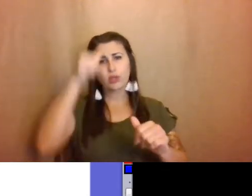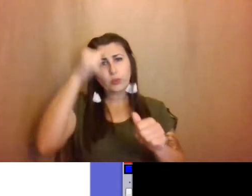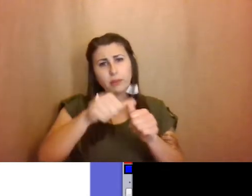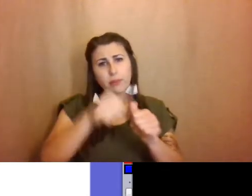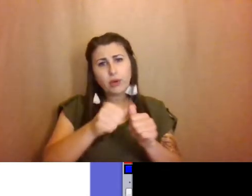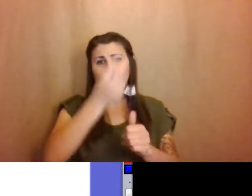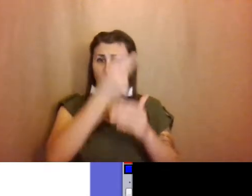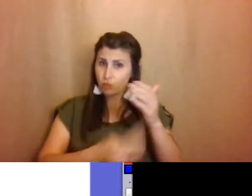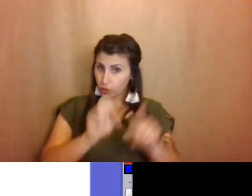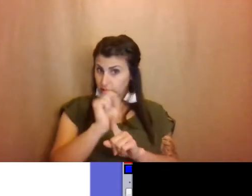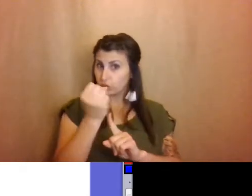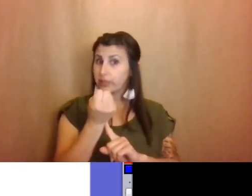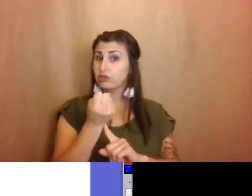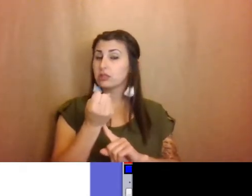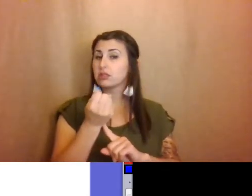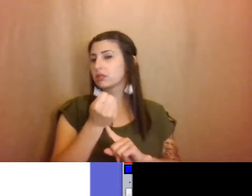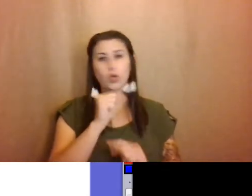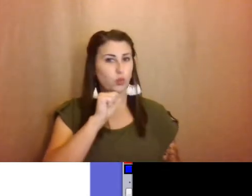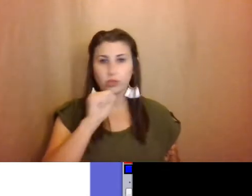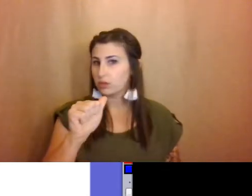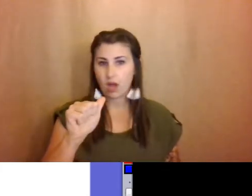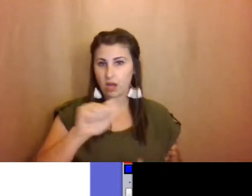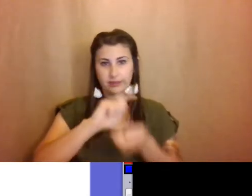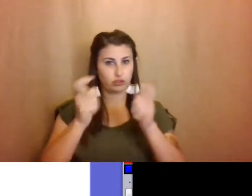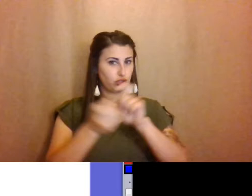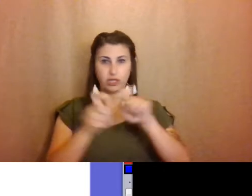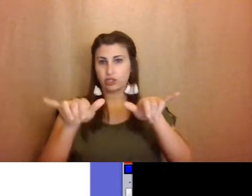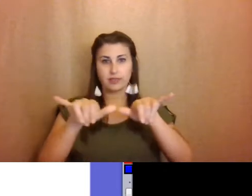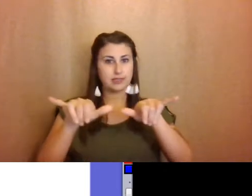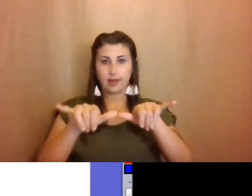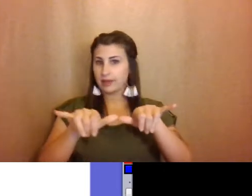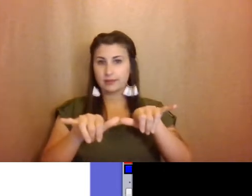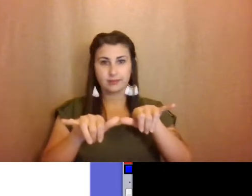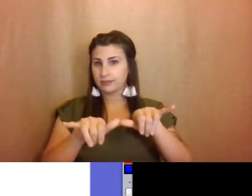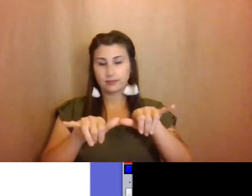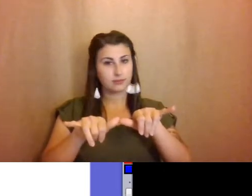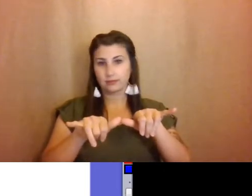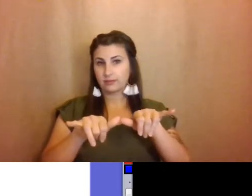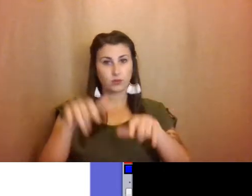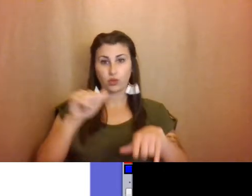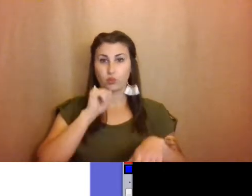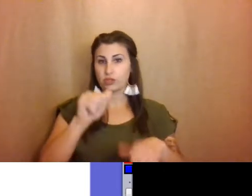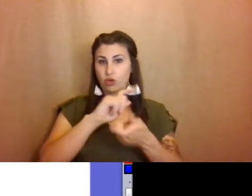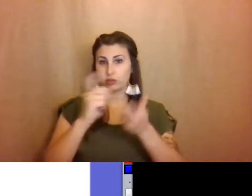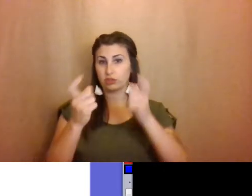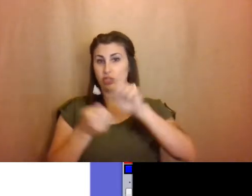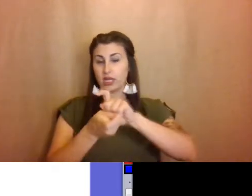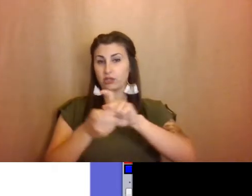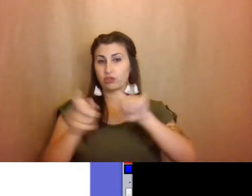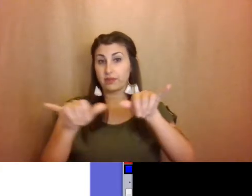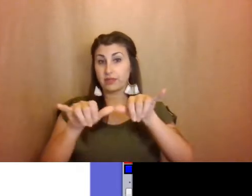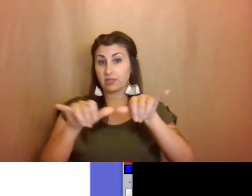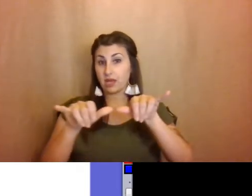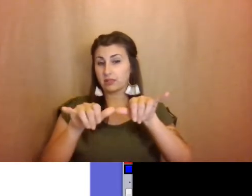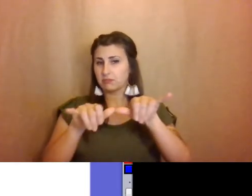where we flip the image. And remember, in both instances, we do not